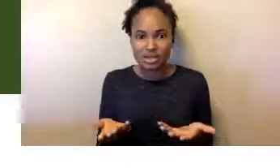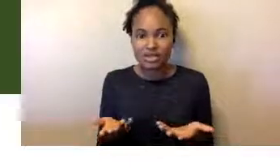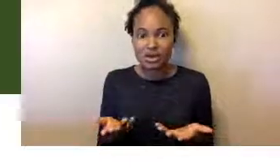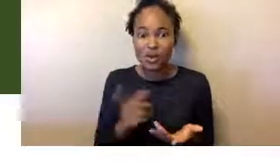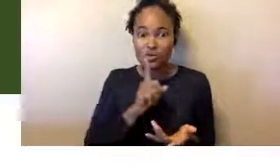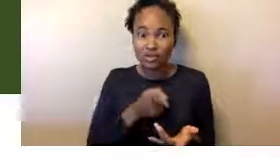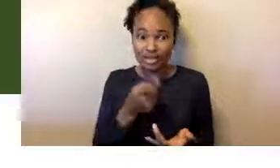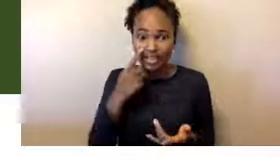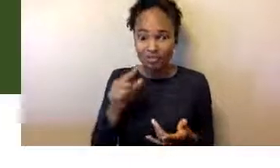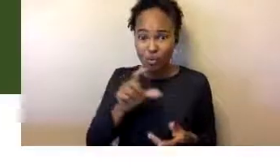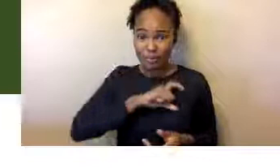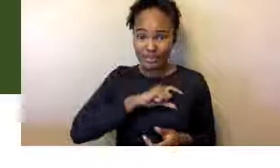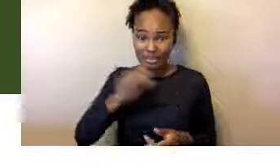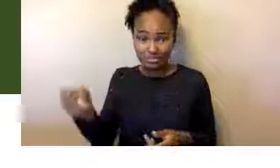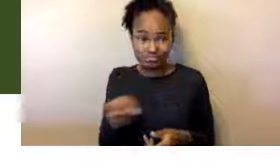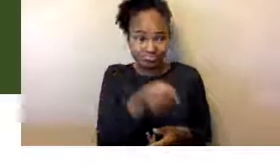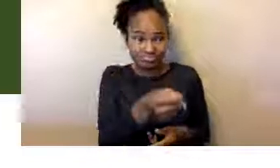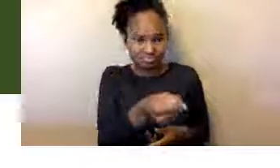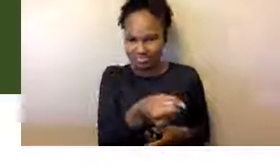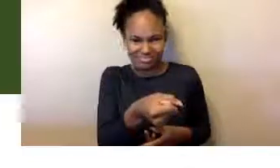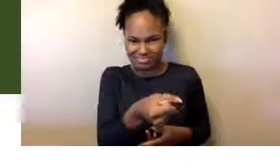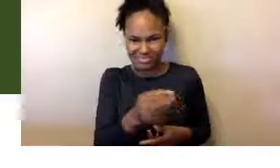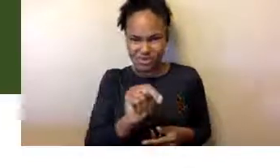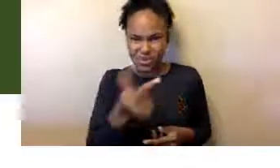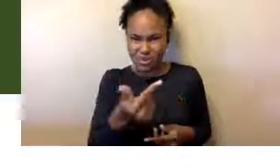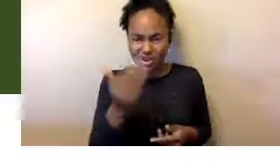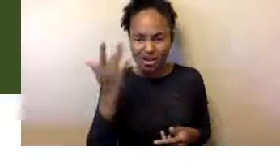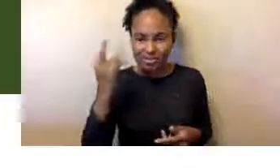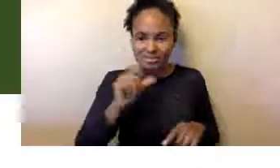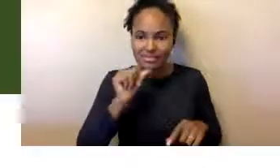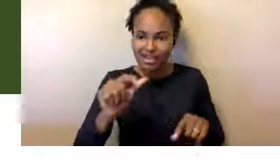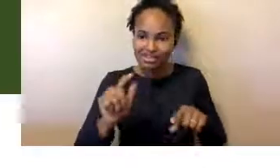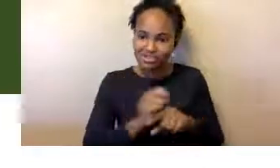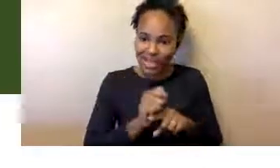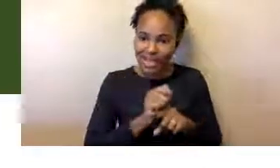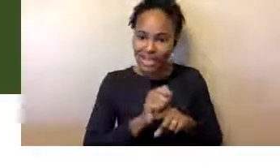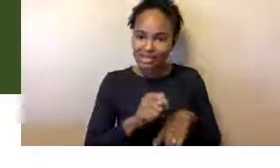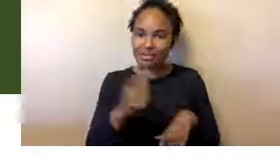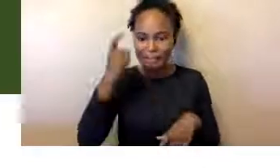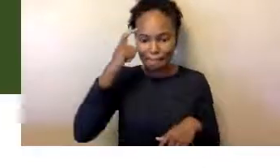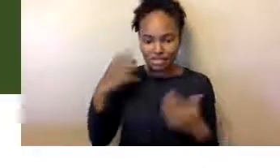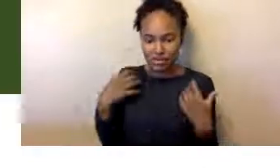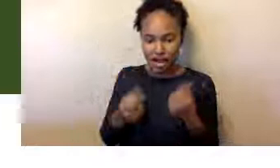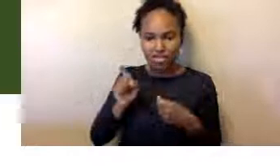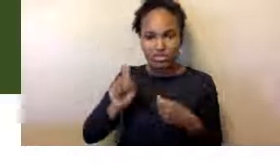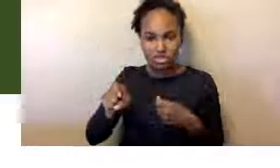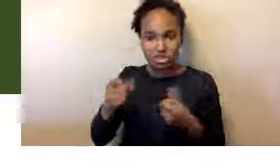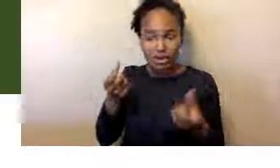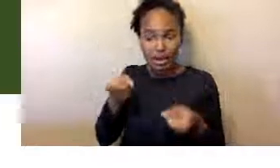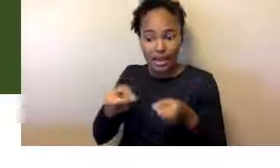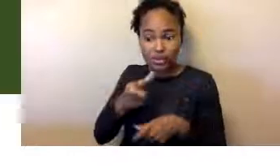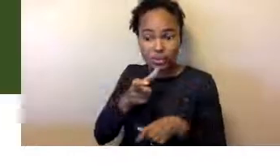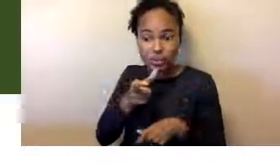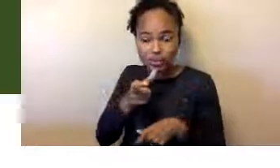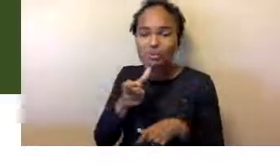enforcement are trained to do. Mental health crisis really should be handled by mental health